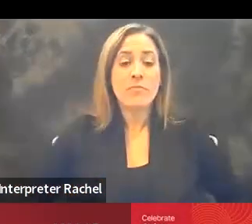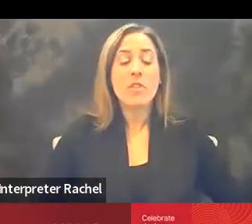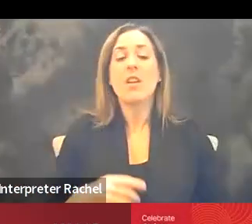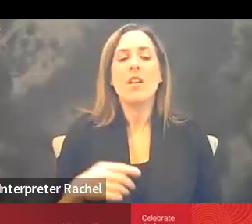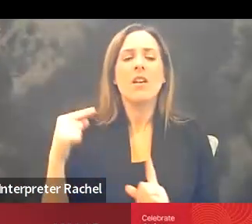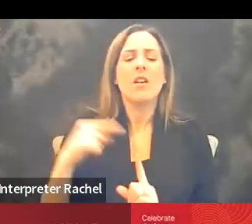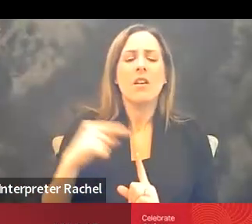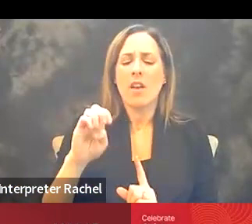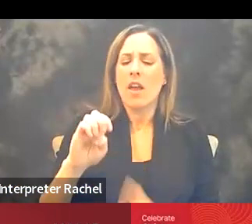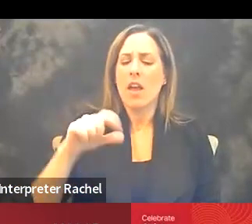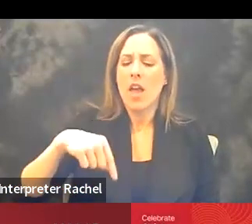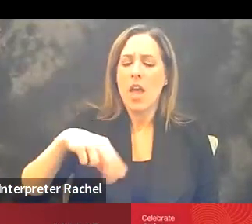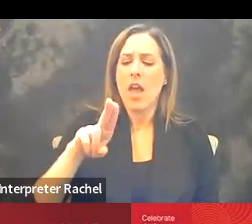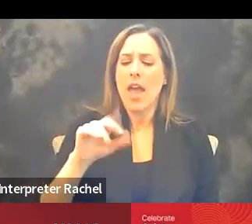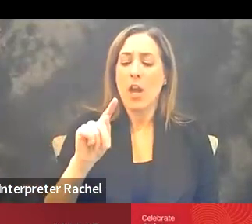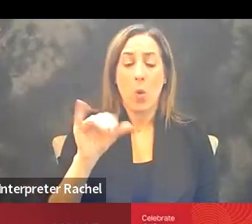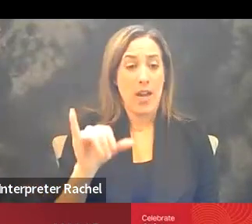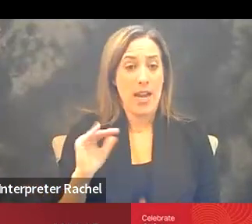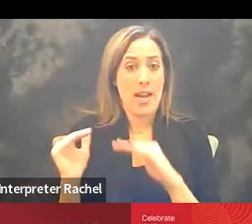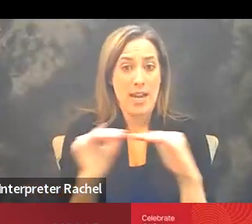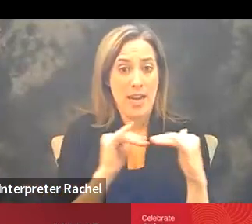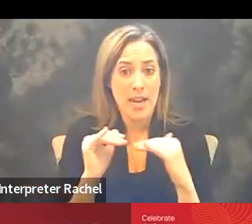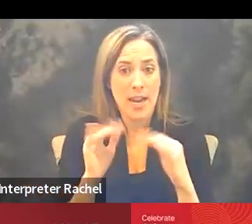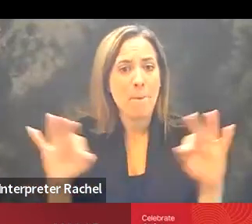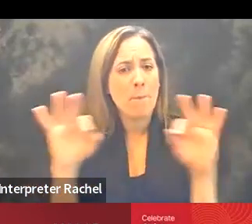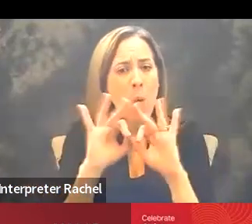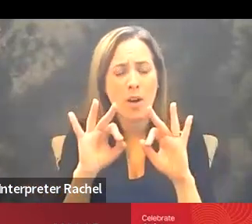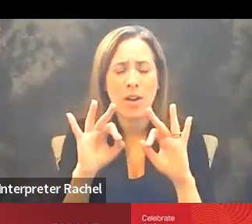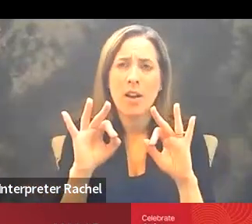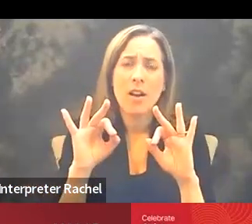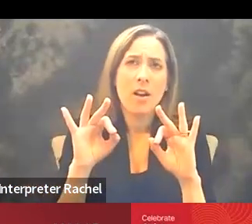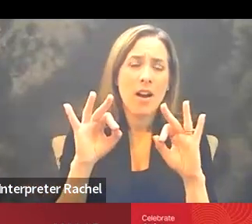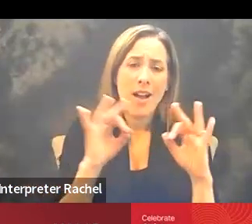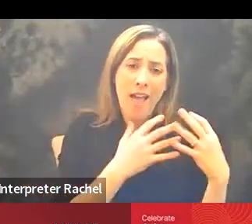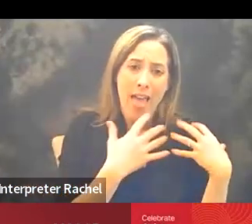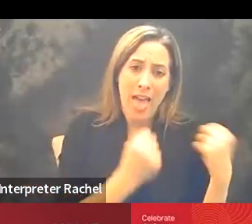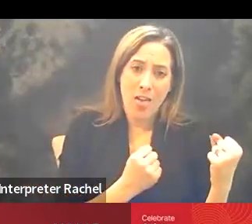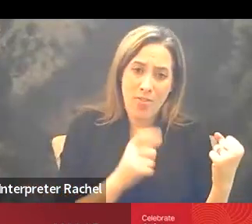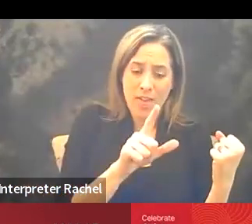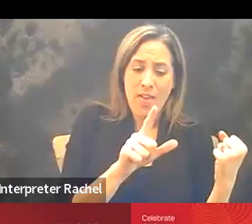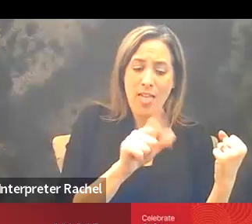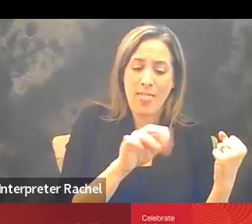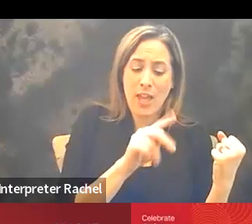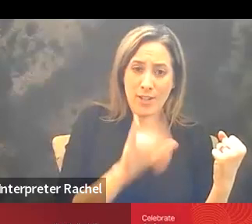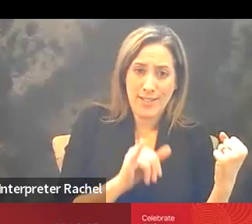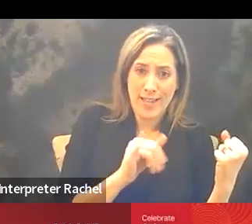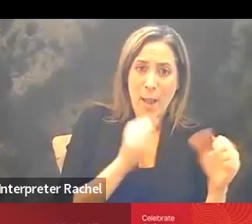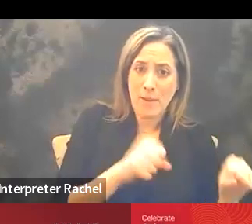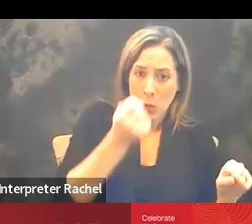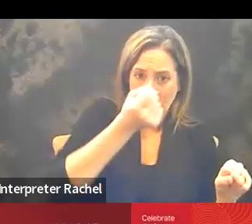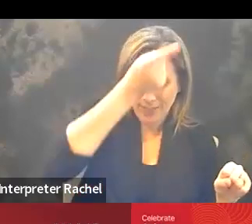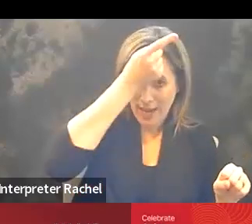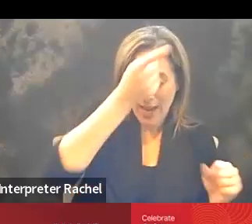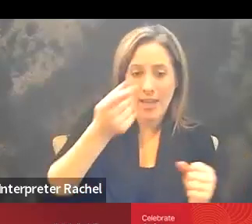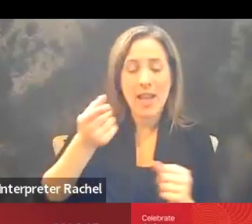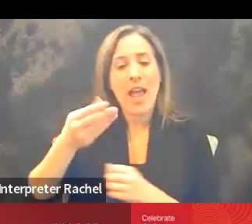been around because there's such an important connection between health literacy and health equity and special populations. But we